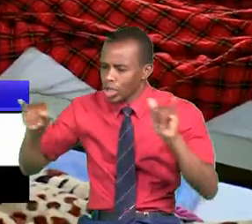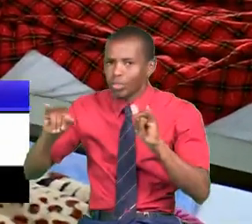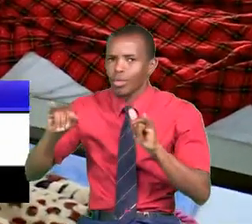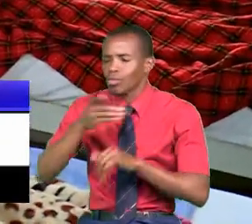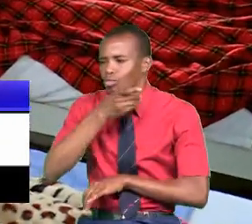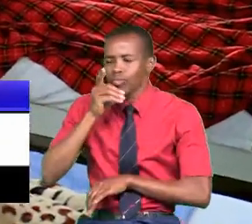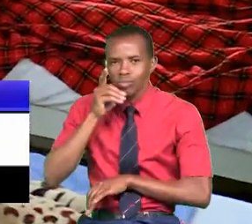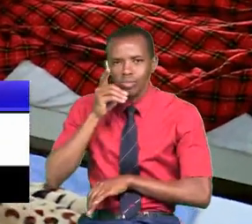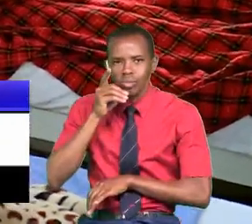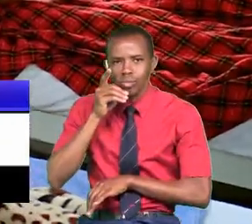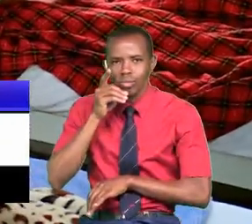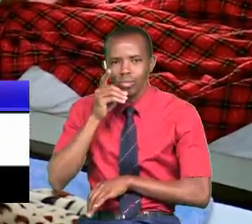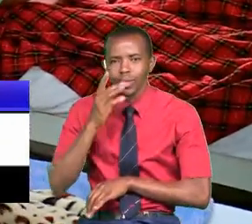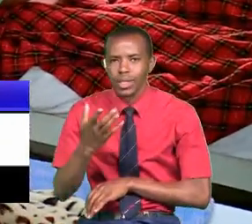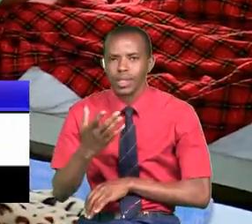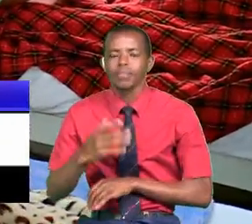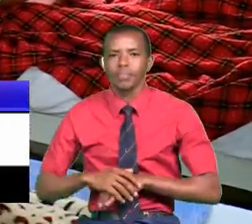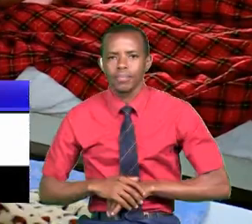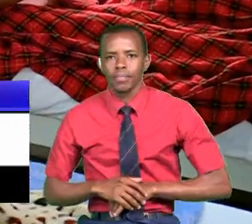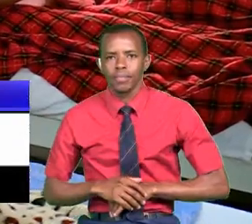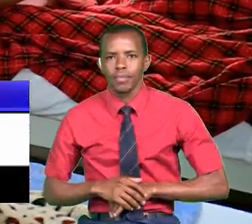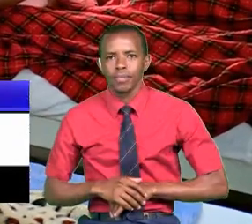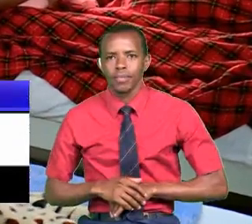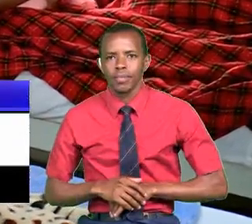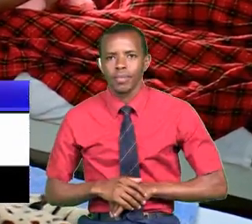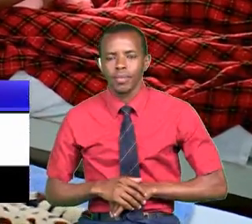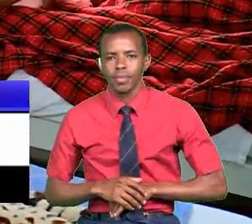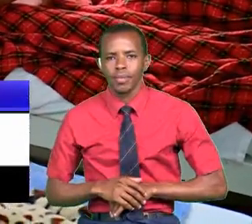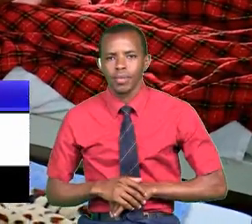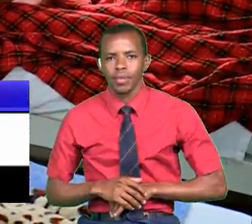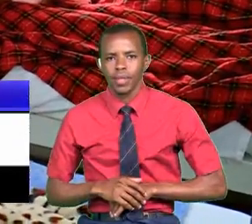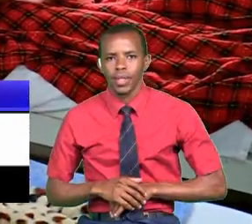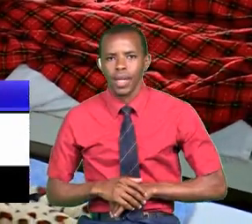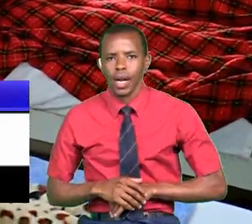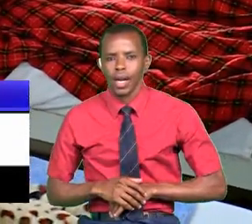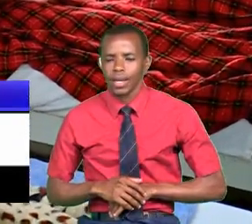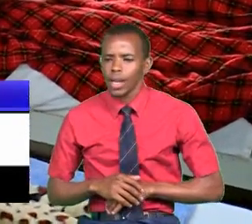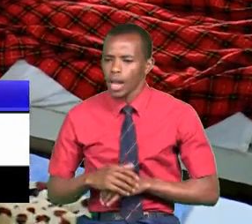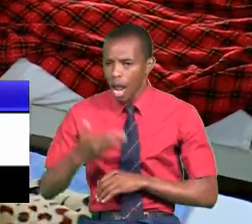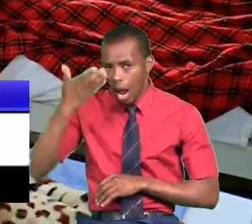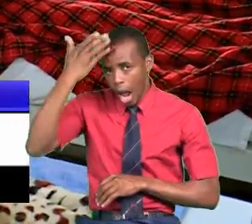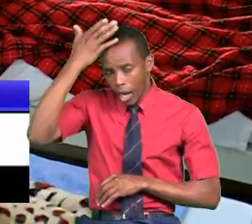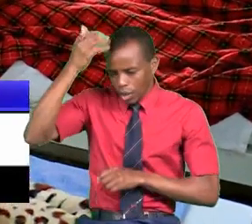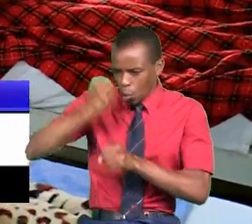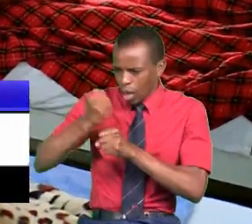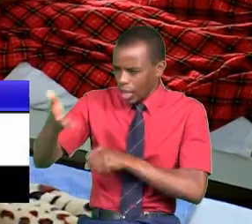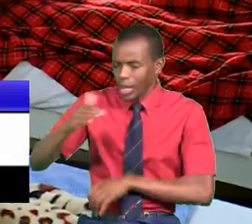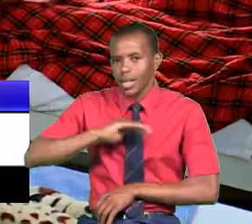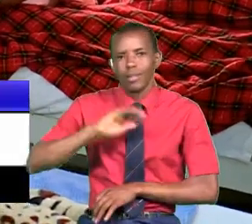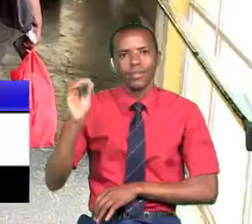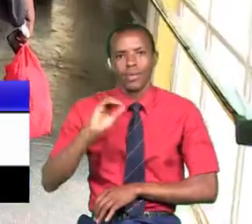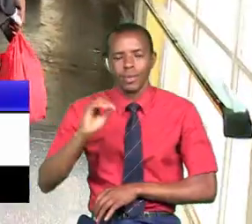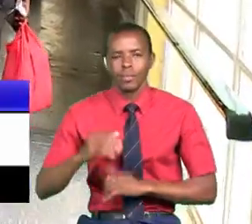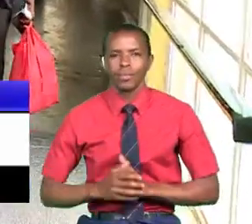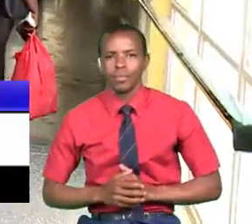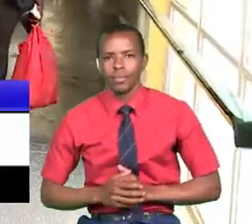there was a shortage not only of supplies, but shortage of nurses, doctors. Now, much